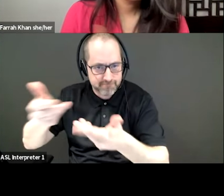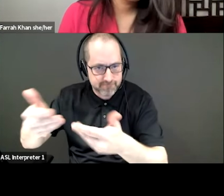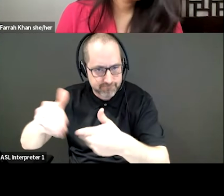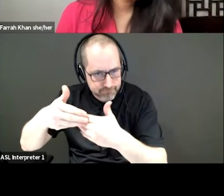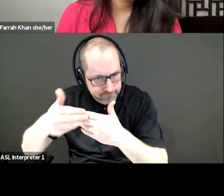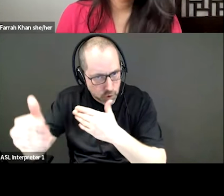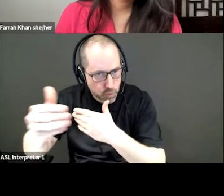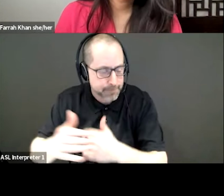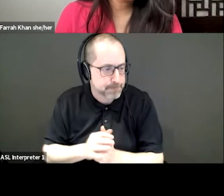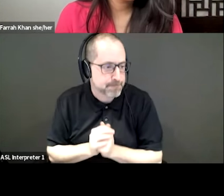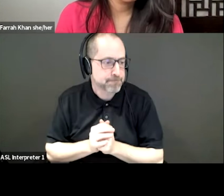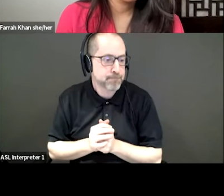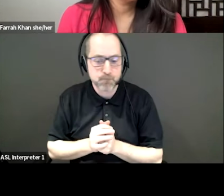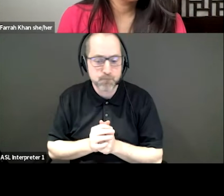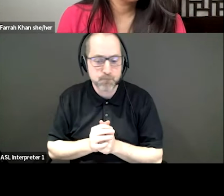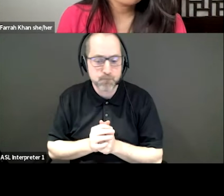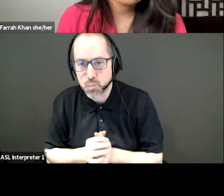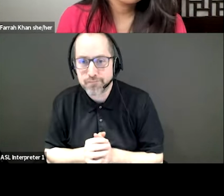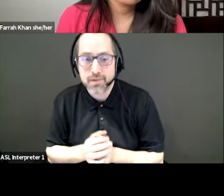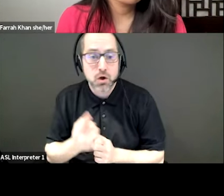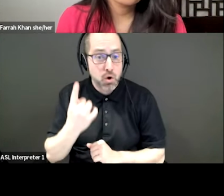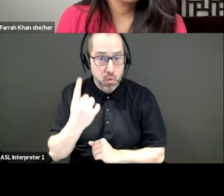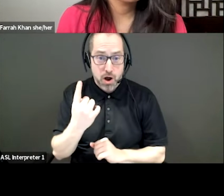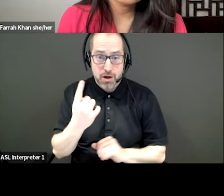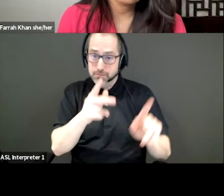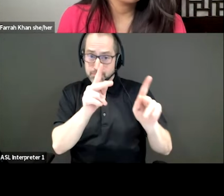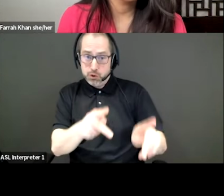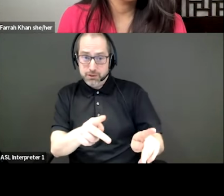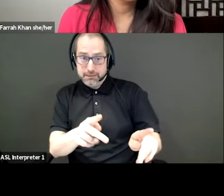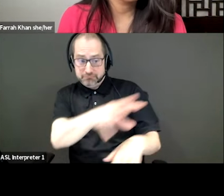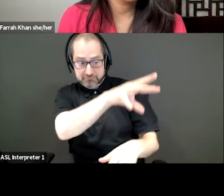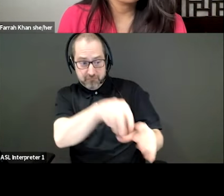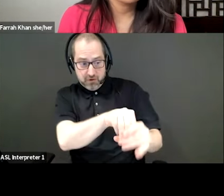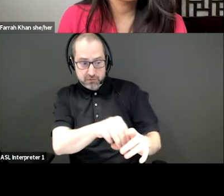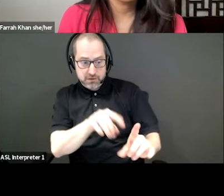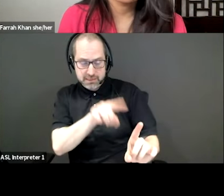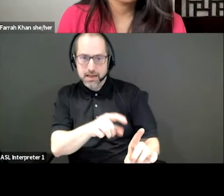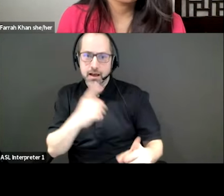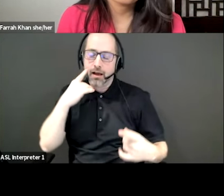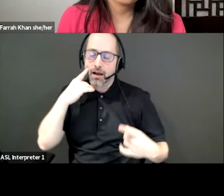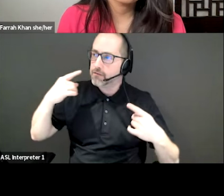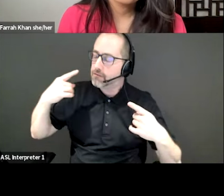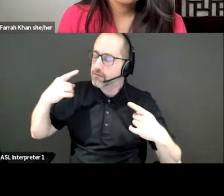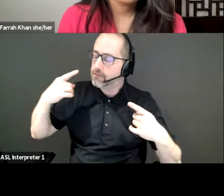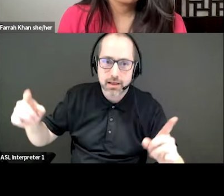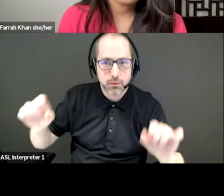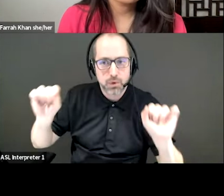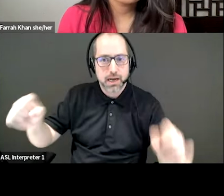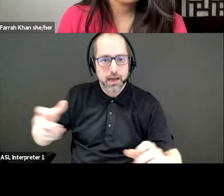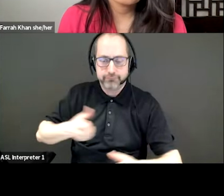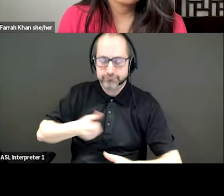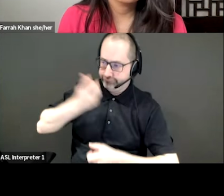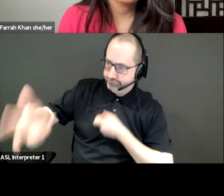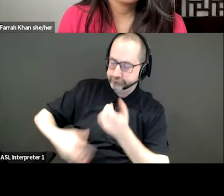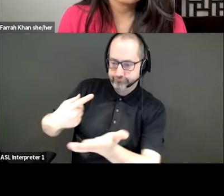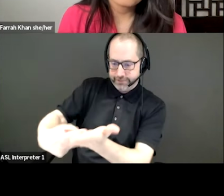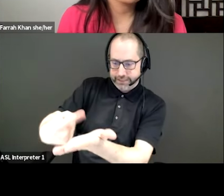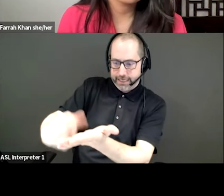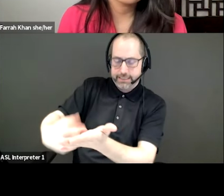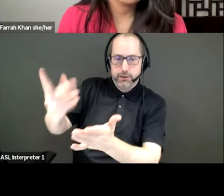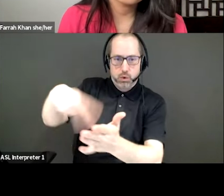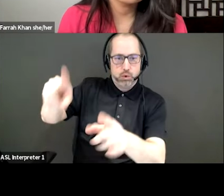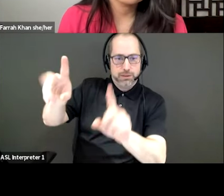And one of the participants said, we finally have a way to really talk about issues we're not able to approach before by broadening